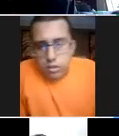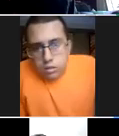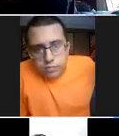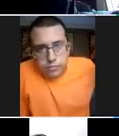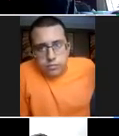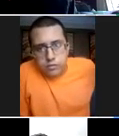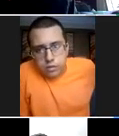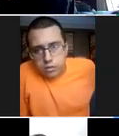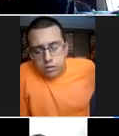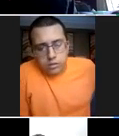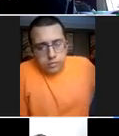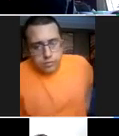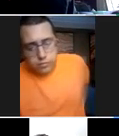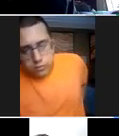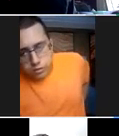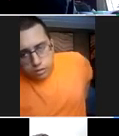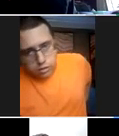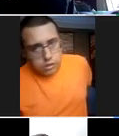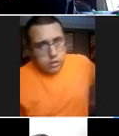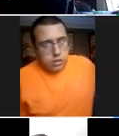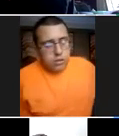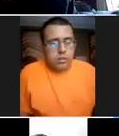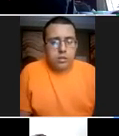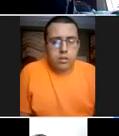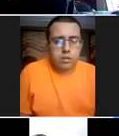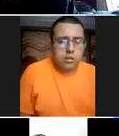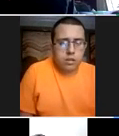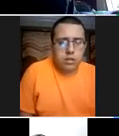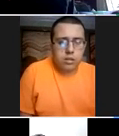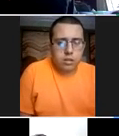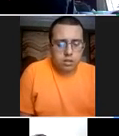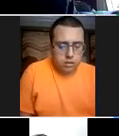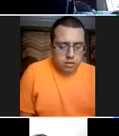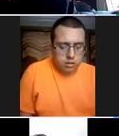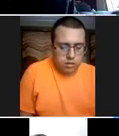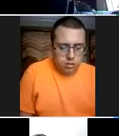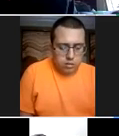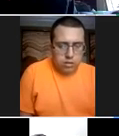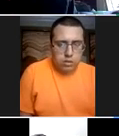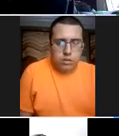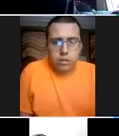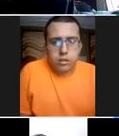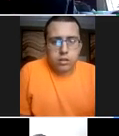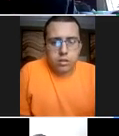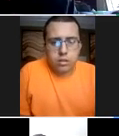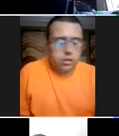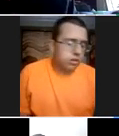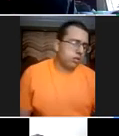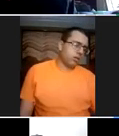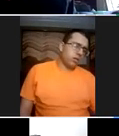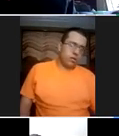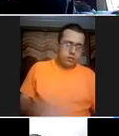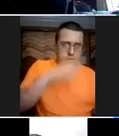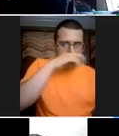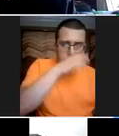so he talks about each one of them. But he talks about one heart that's ready to receive the seed. And he said,